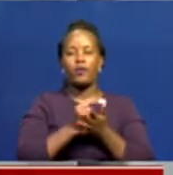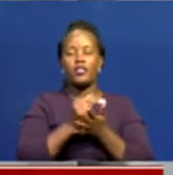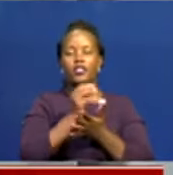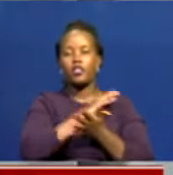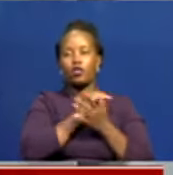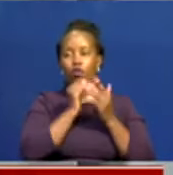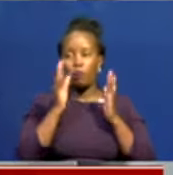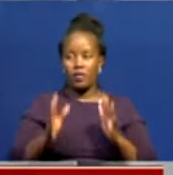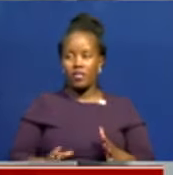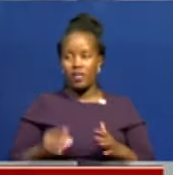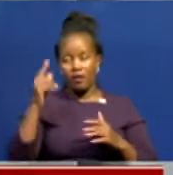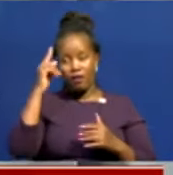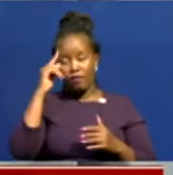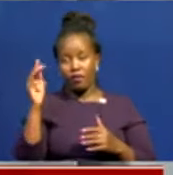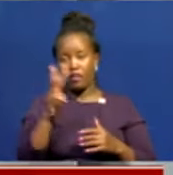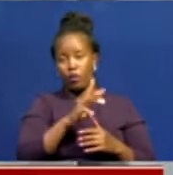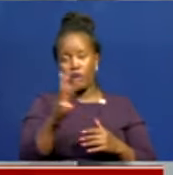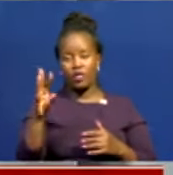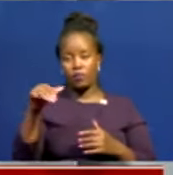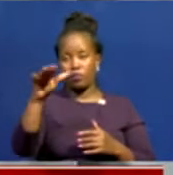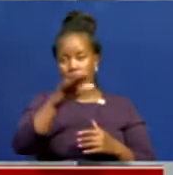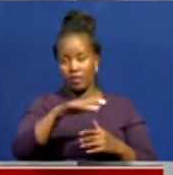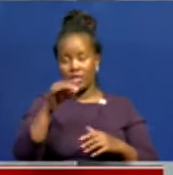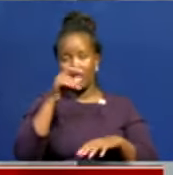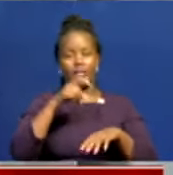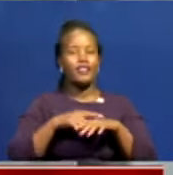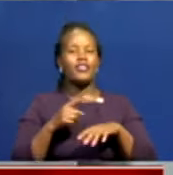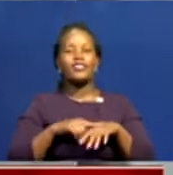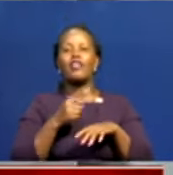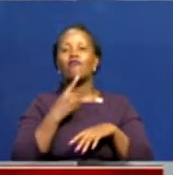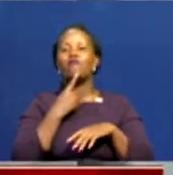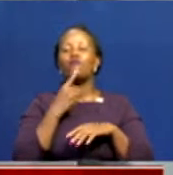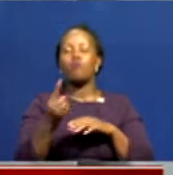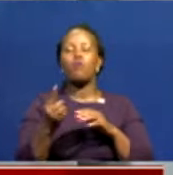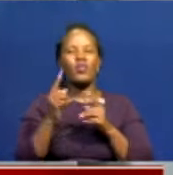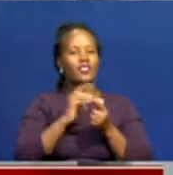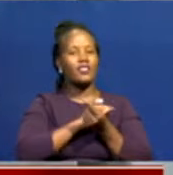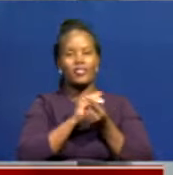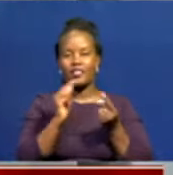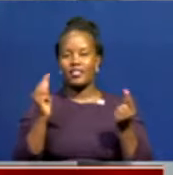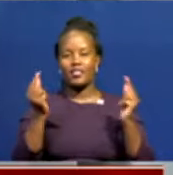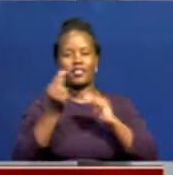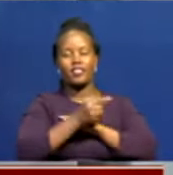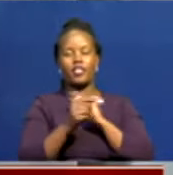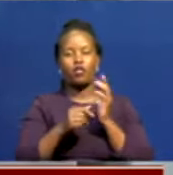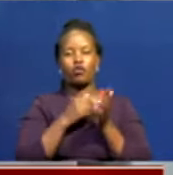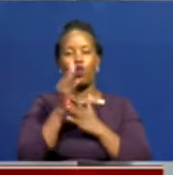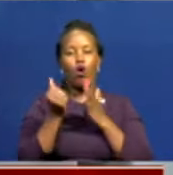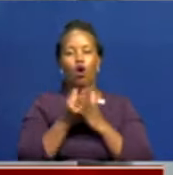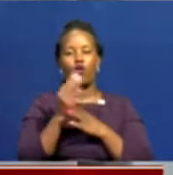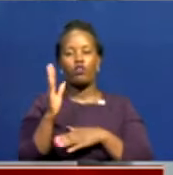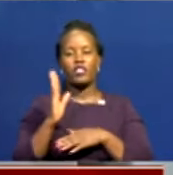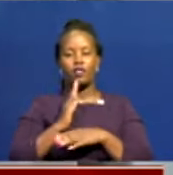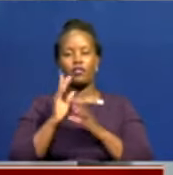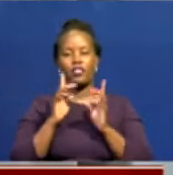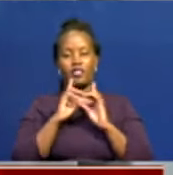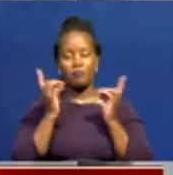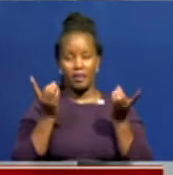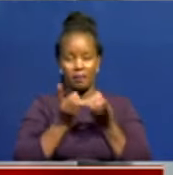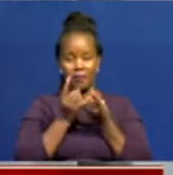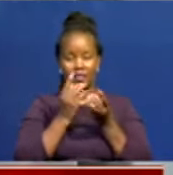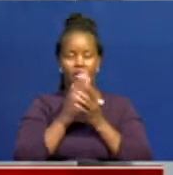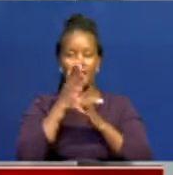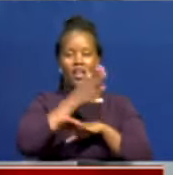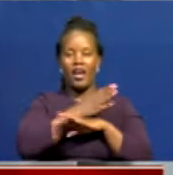West Province as President Moi reorganized the Provincial Administration and Security Department following the